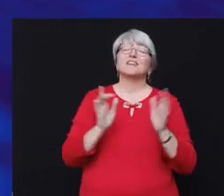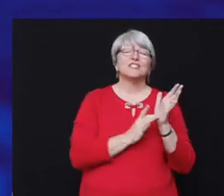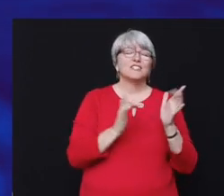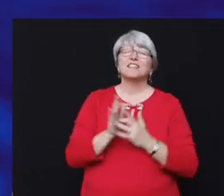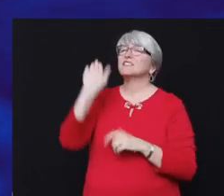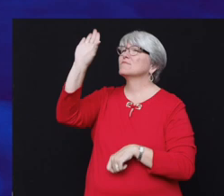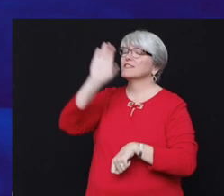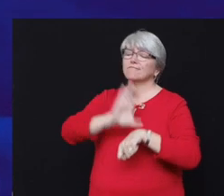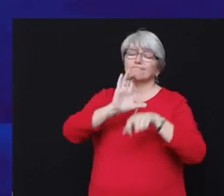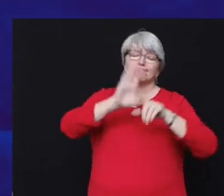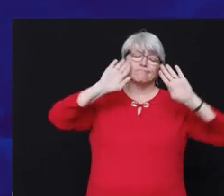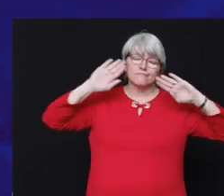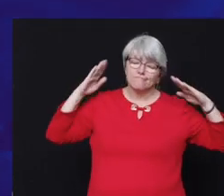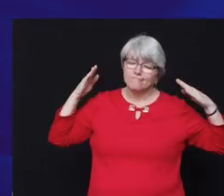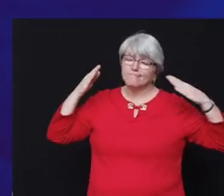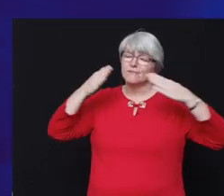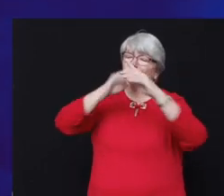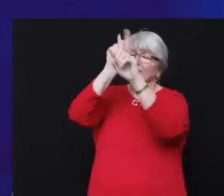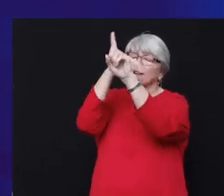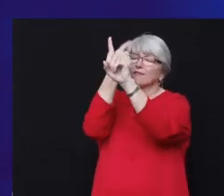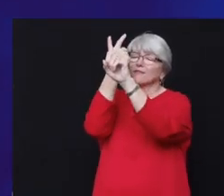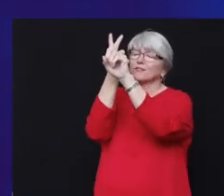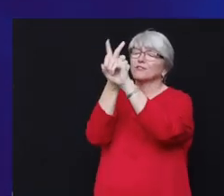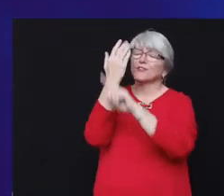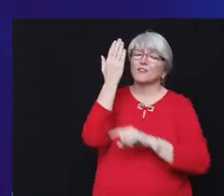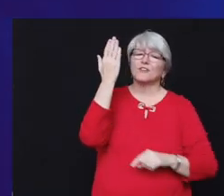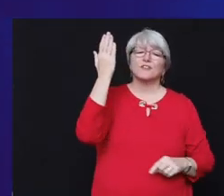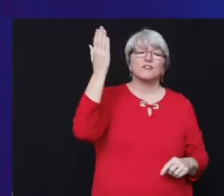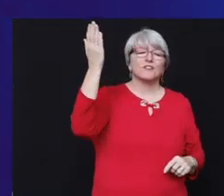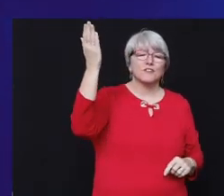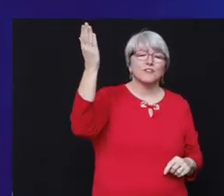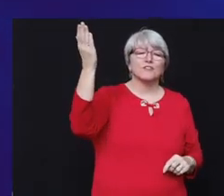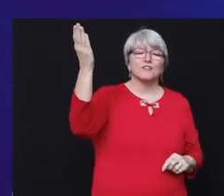church. Jesus, be the center of your